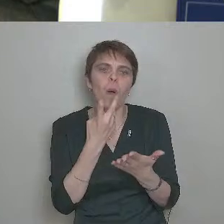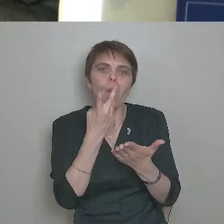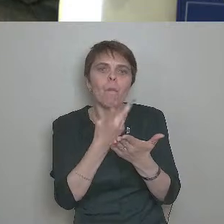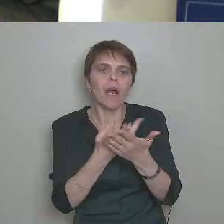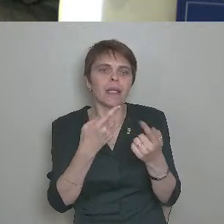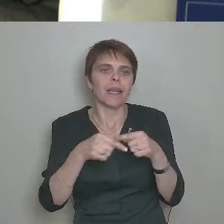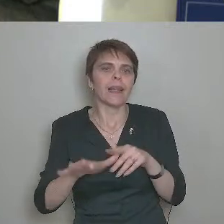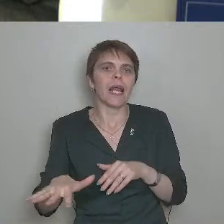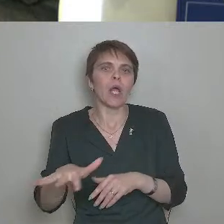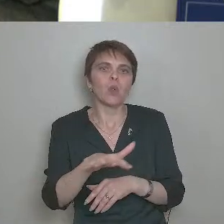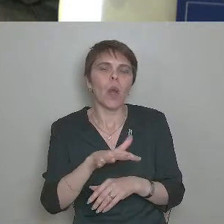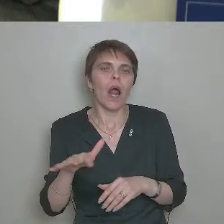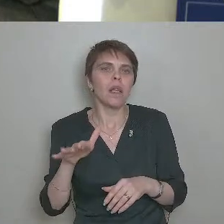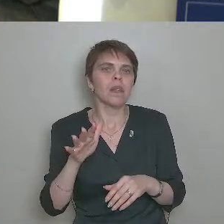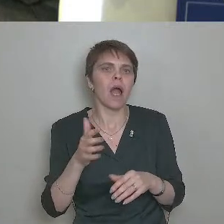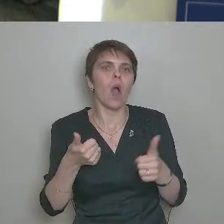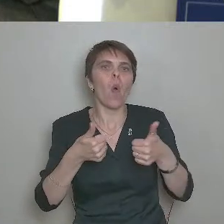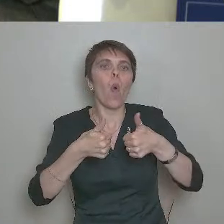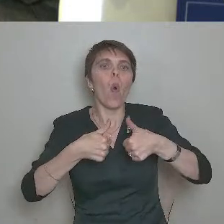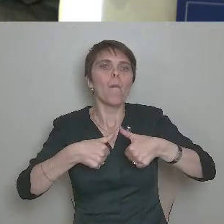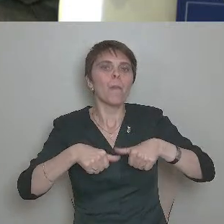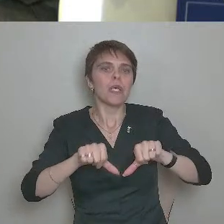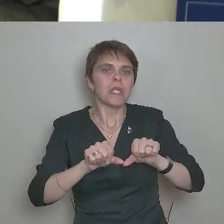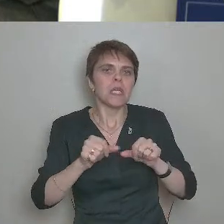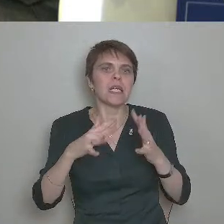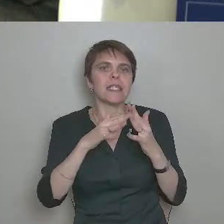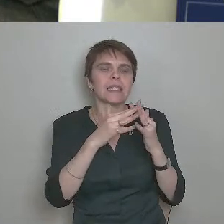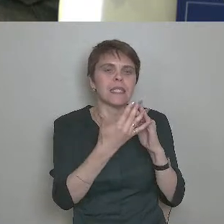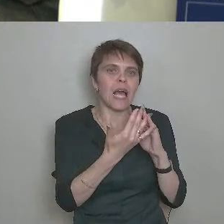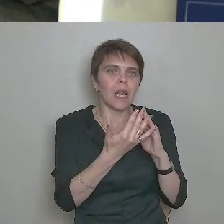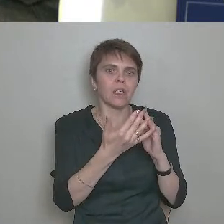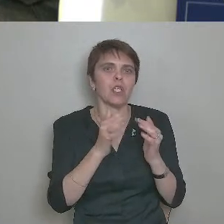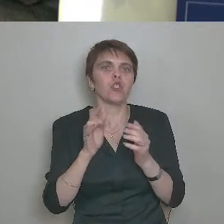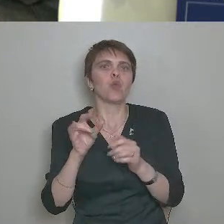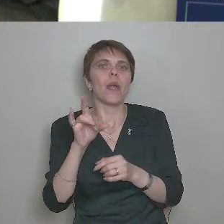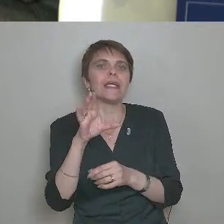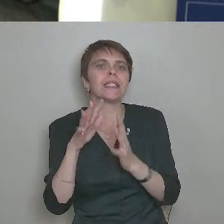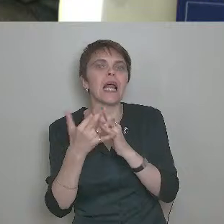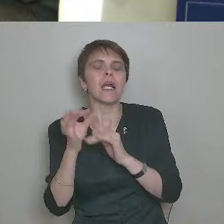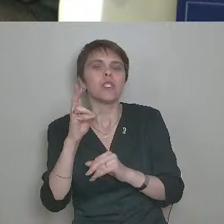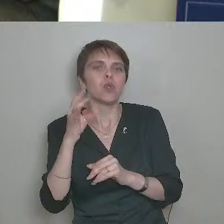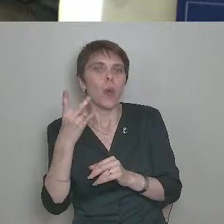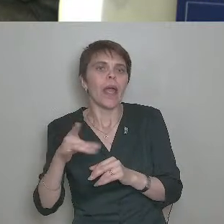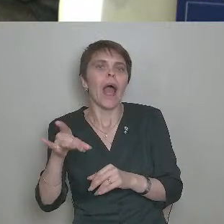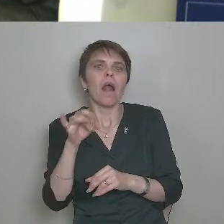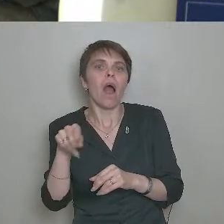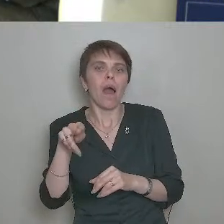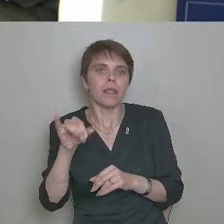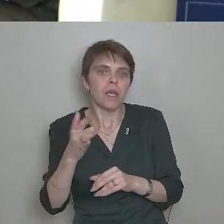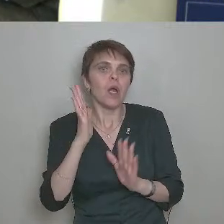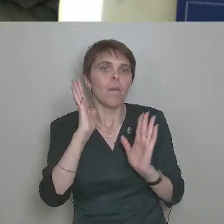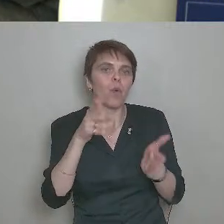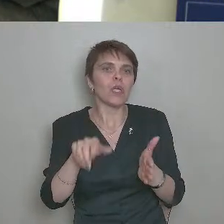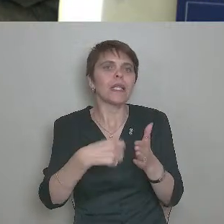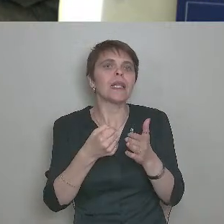that you referred to the European court case law. The only thing I would like to see how it is on the level of village,